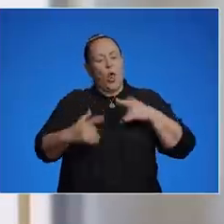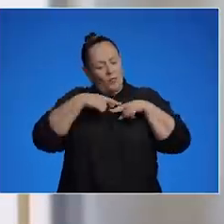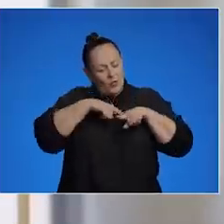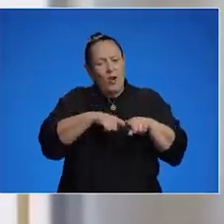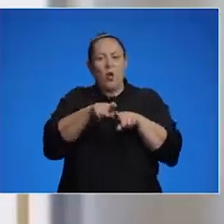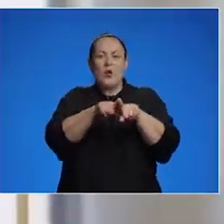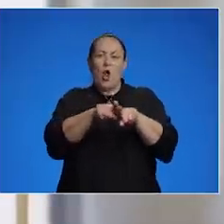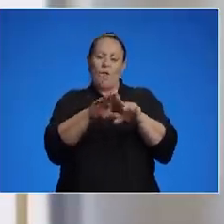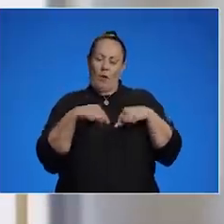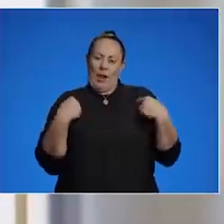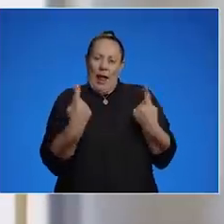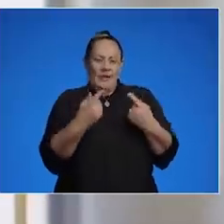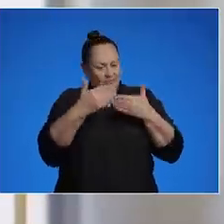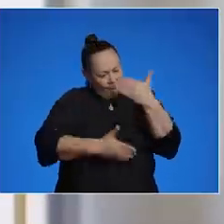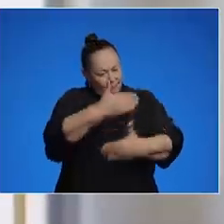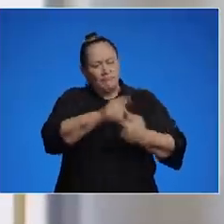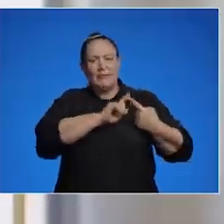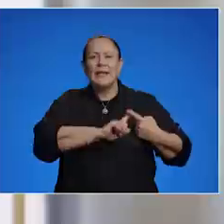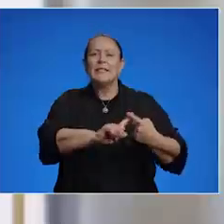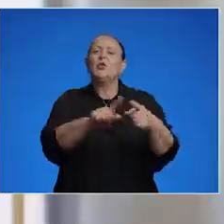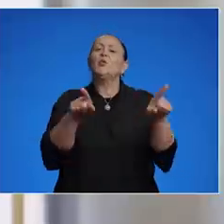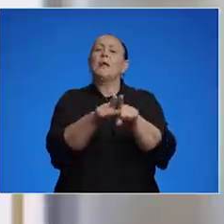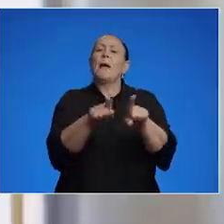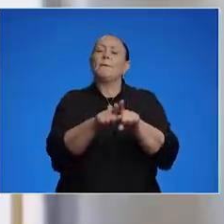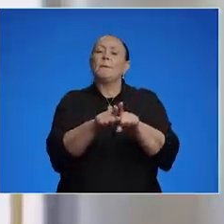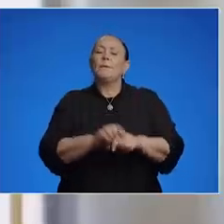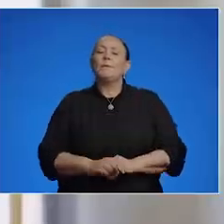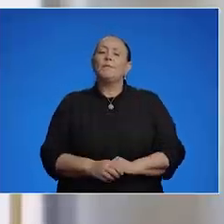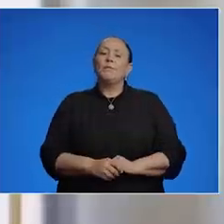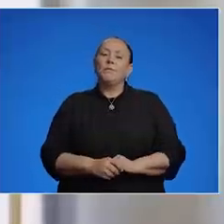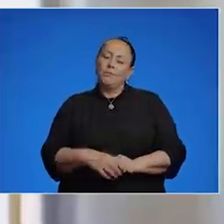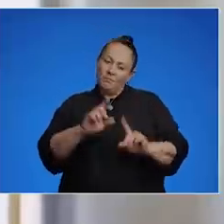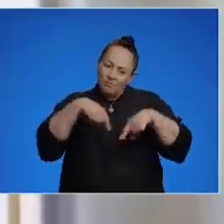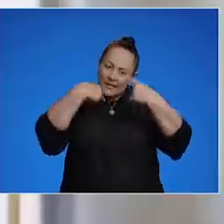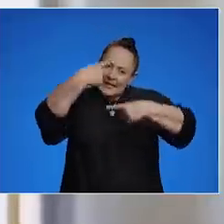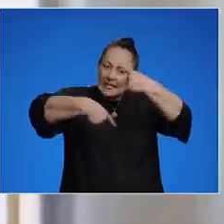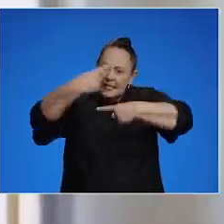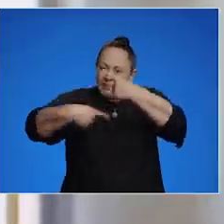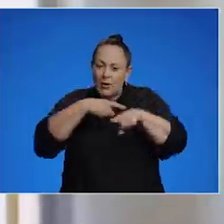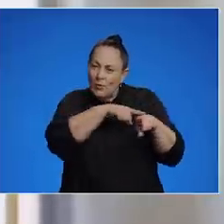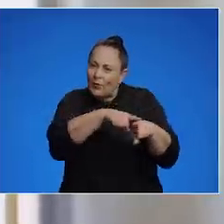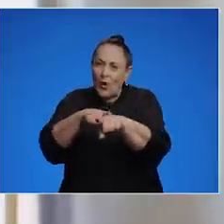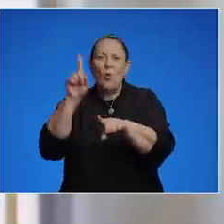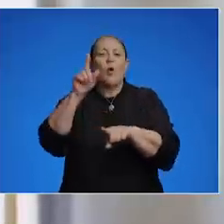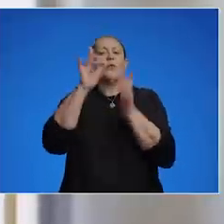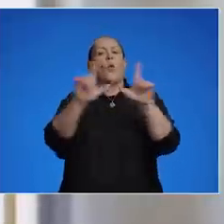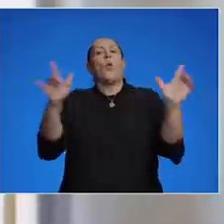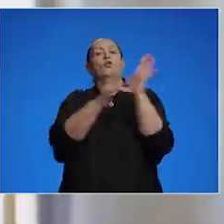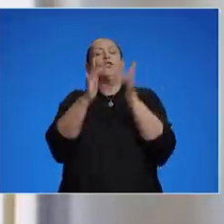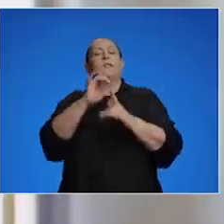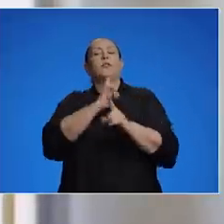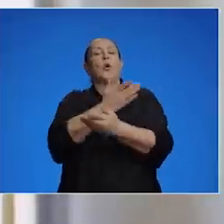learned from us, and as you are already living it. You have not forgotten the instructions we gave you on the authority of the Lord Jesus.